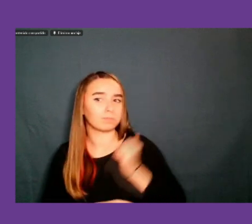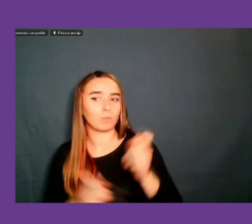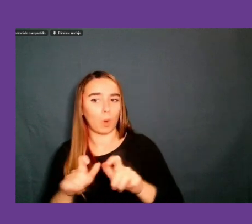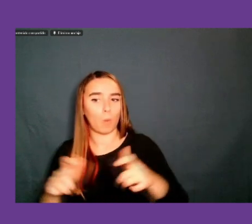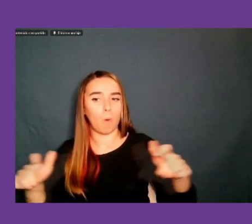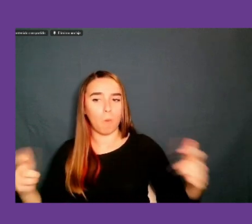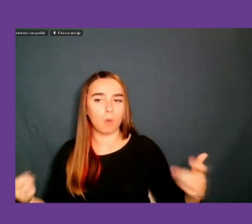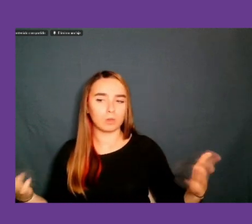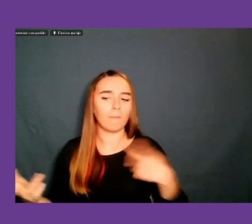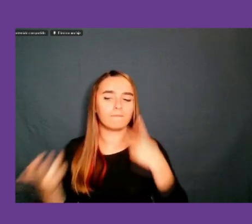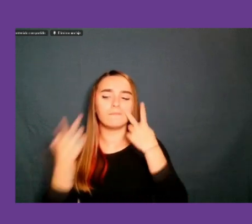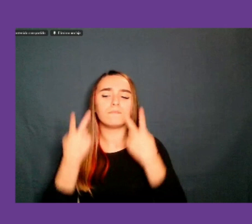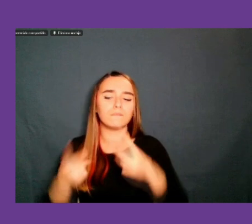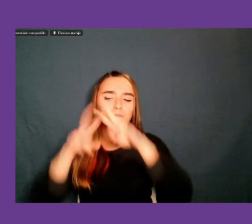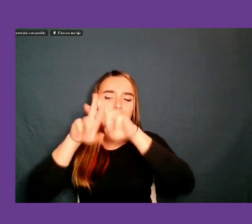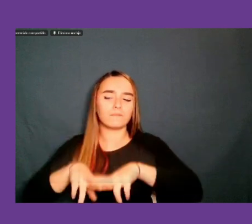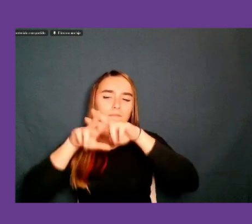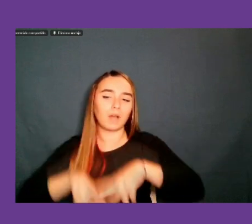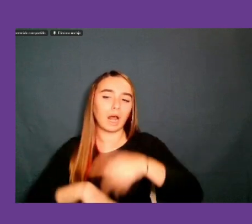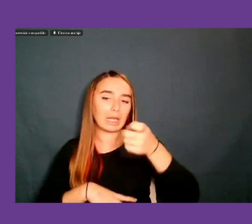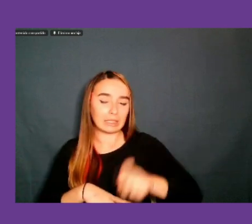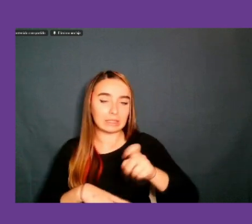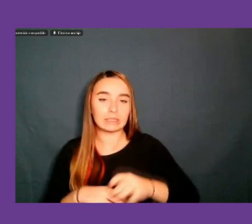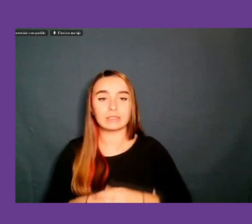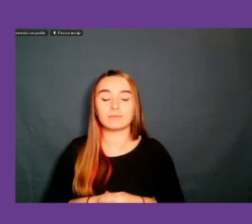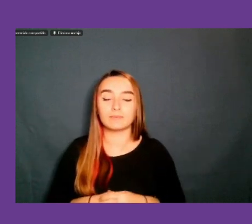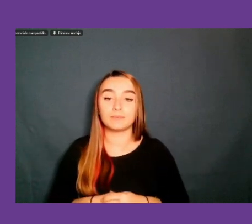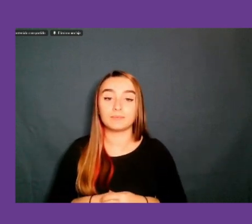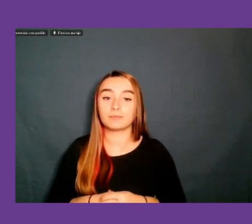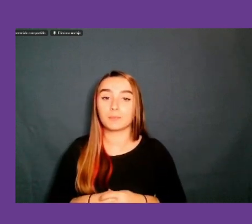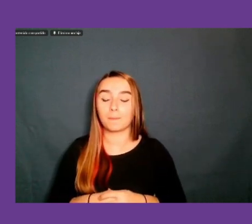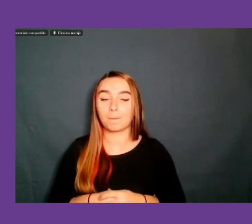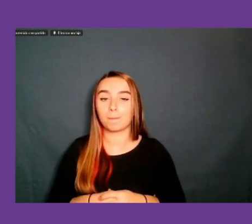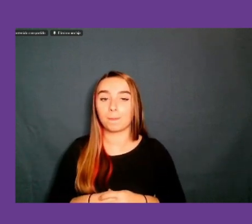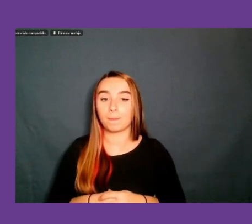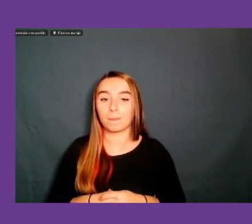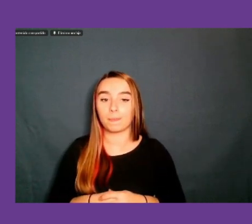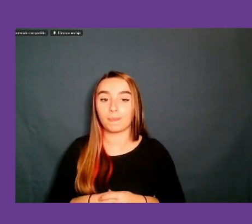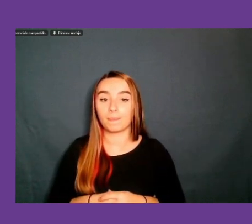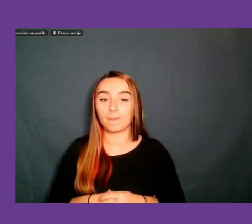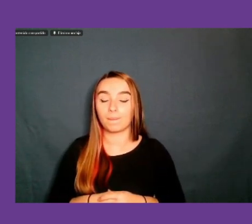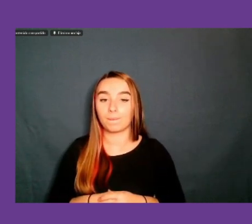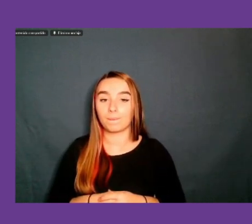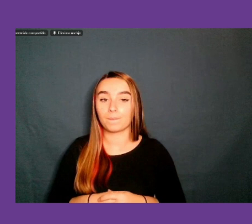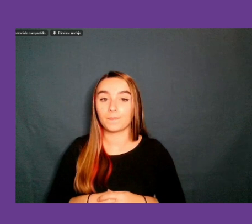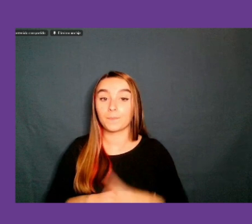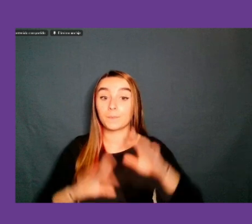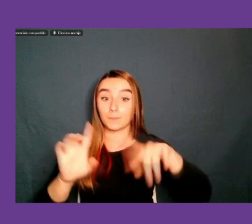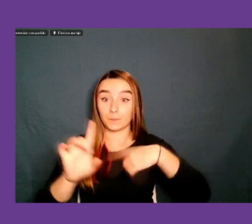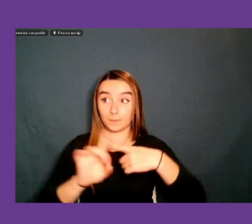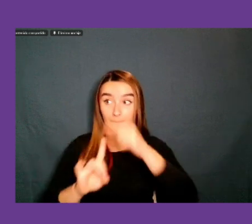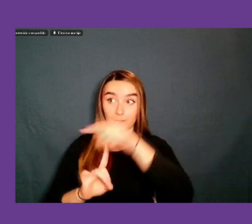that. And of course, where can we go? Where can we move with that question?